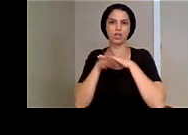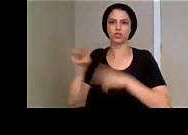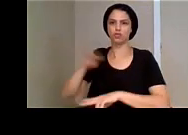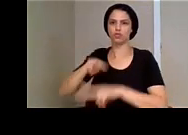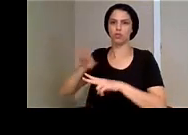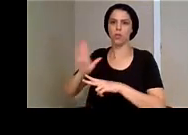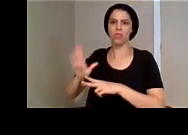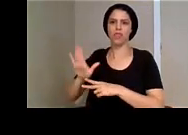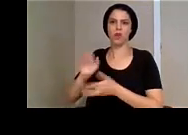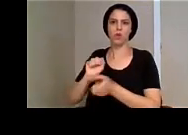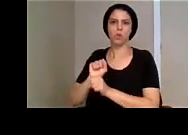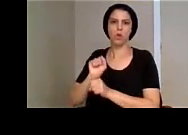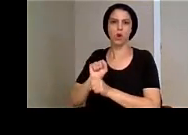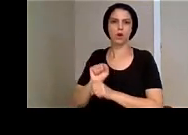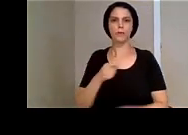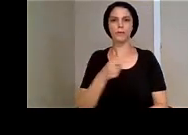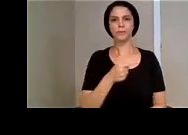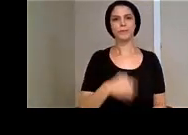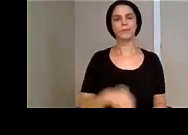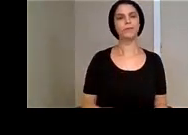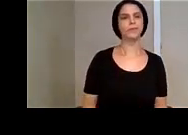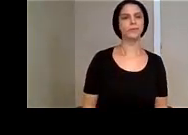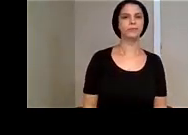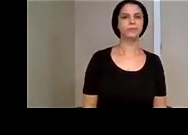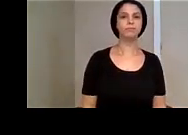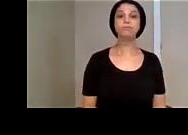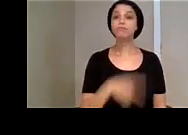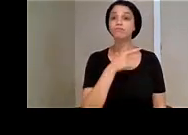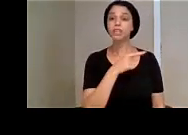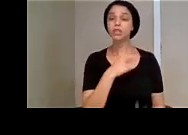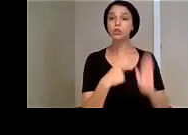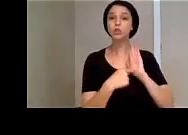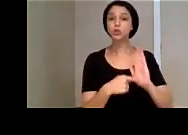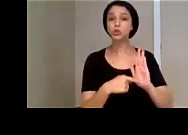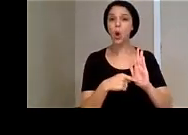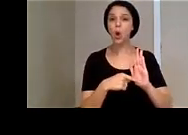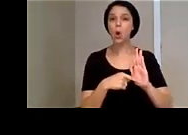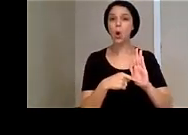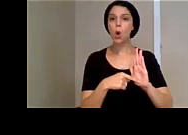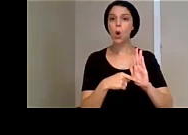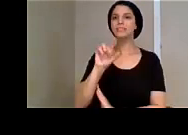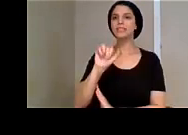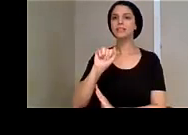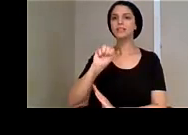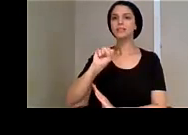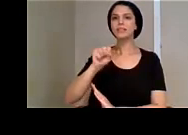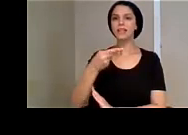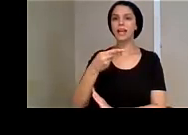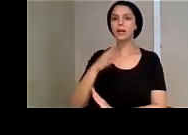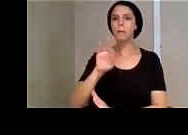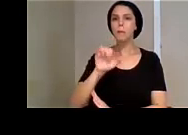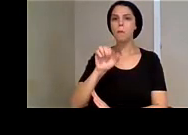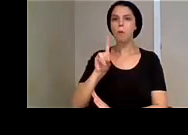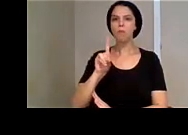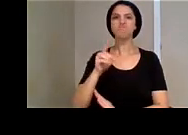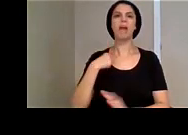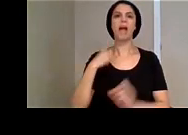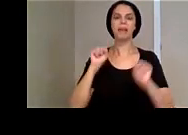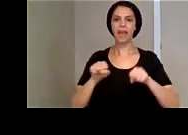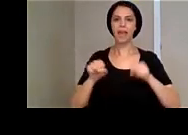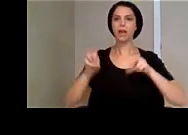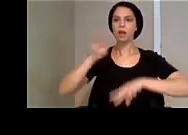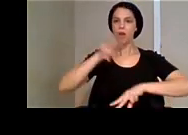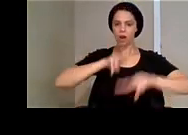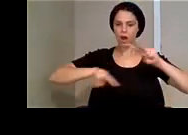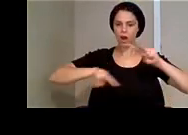It's showing me a dashboard for my student that I'm logged in with. So I'm going to navigate to the course where I have